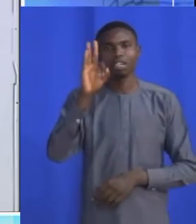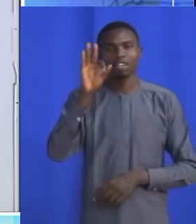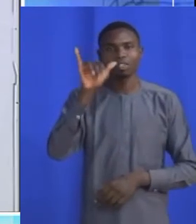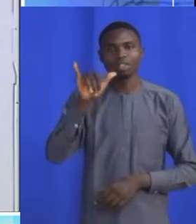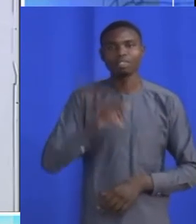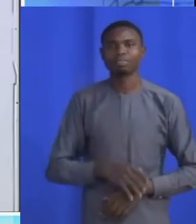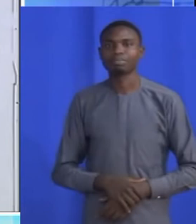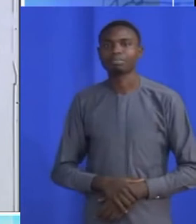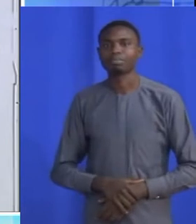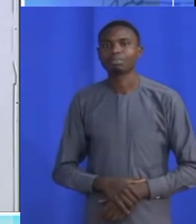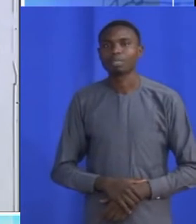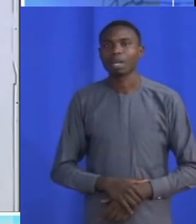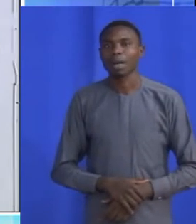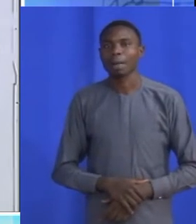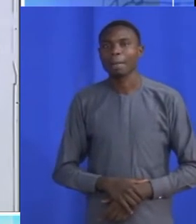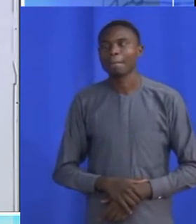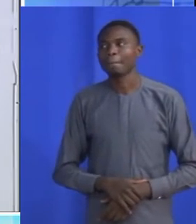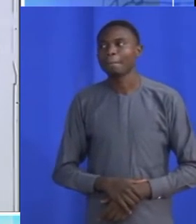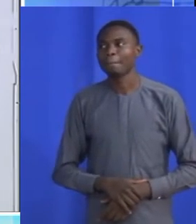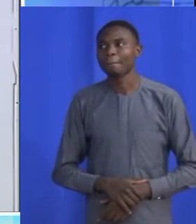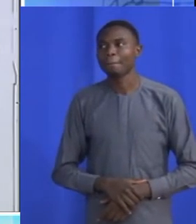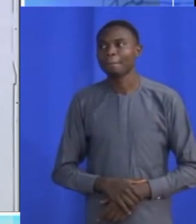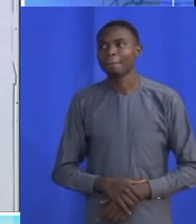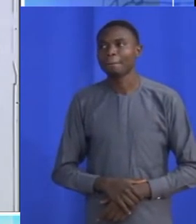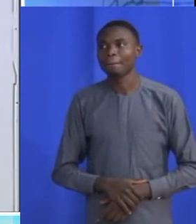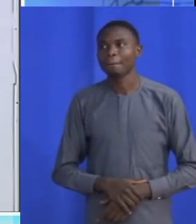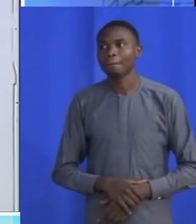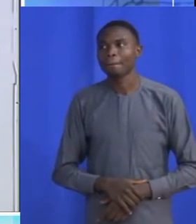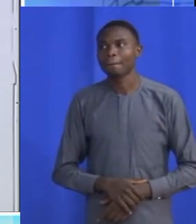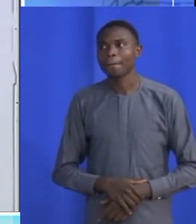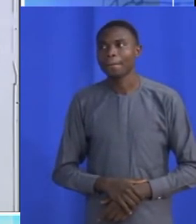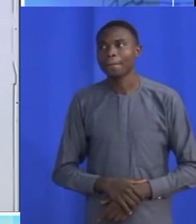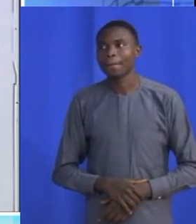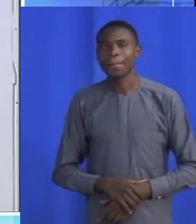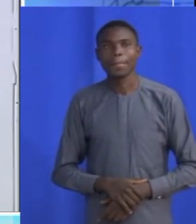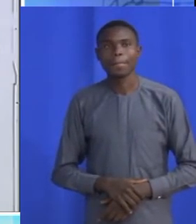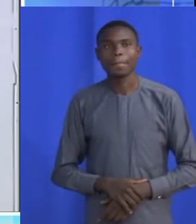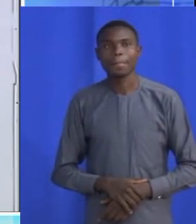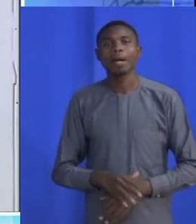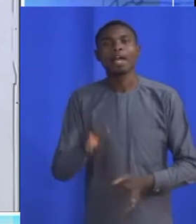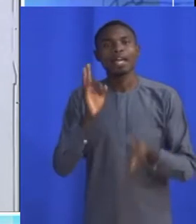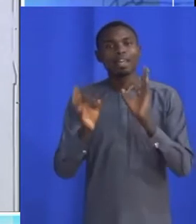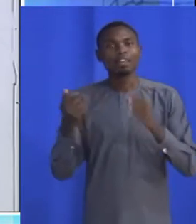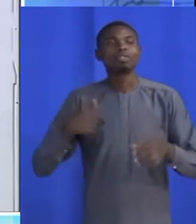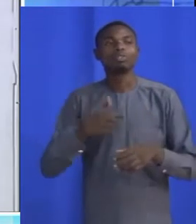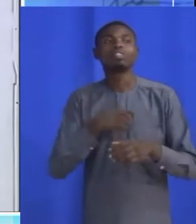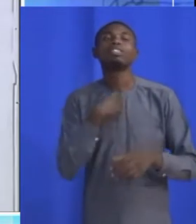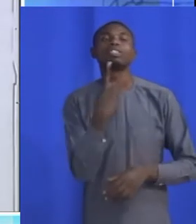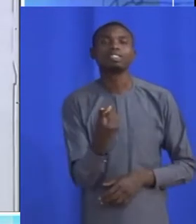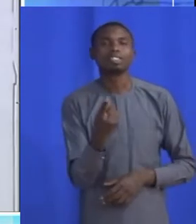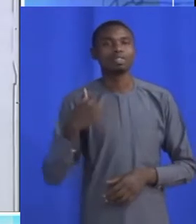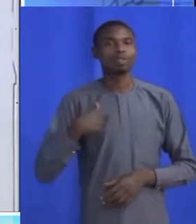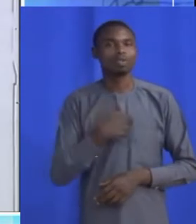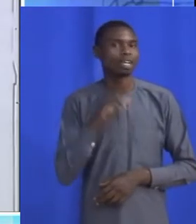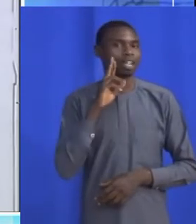officials, all the civil servants, all the police, all the civil defense, all the customs officer,